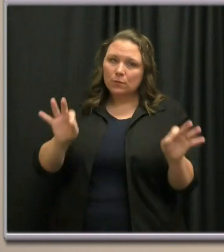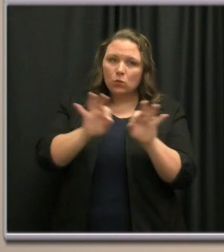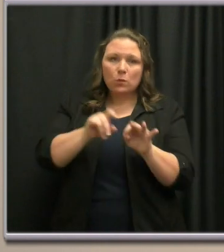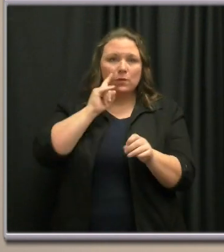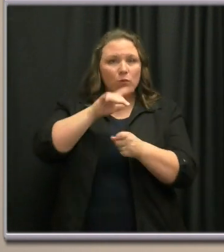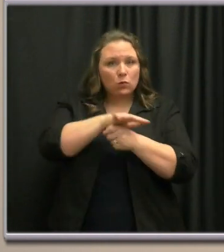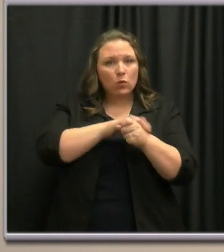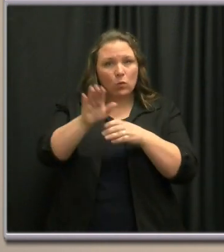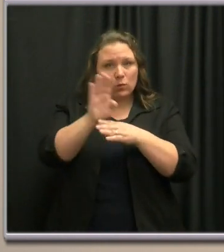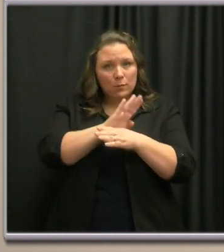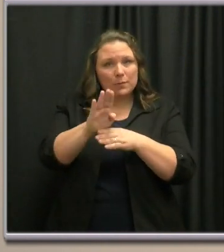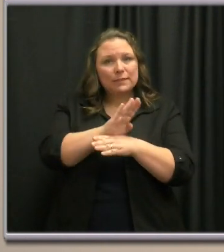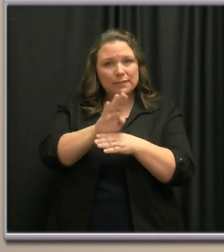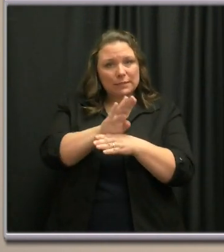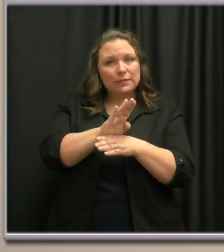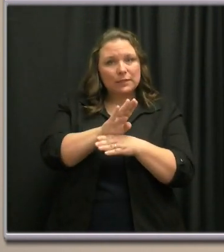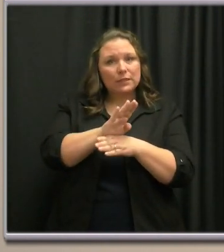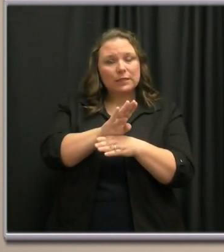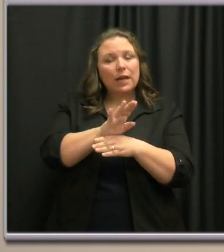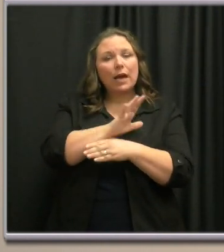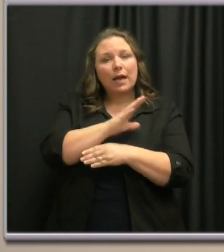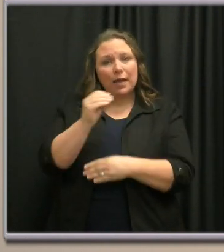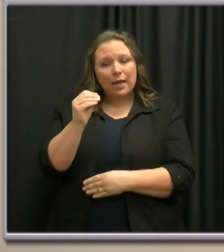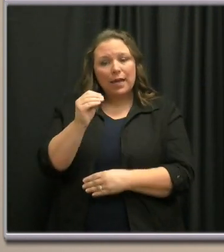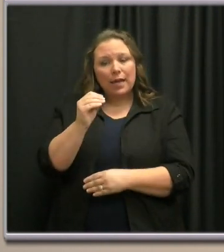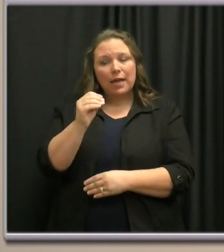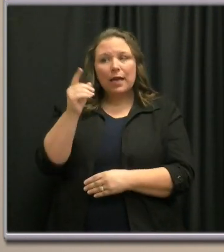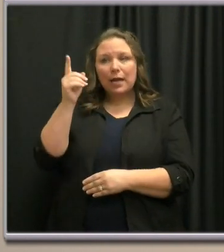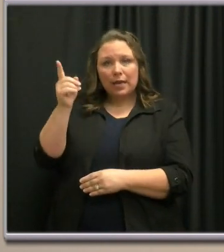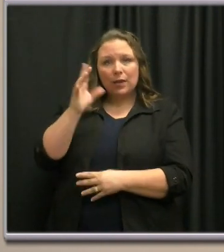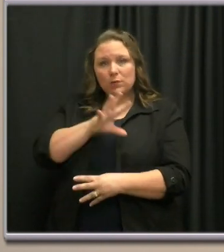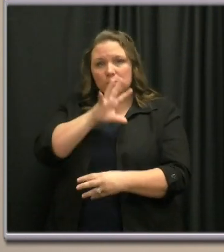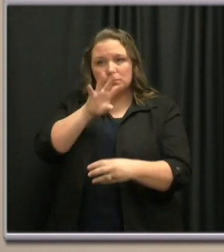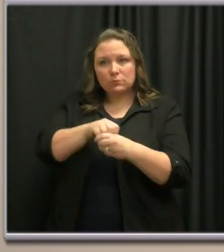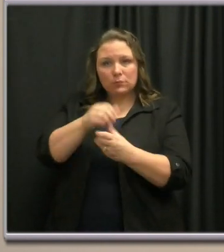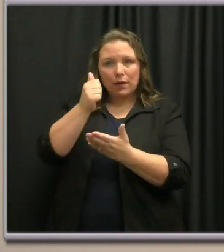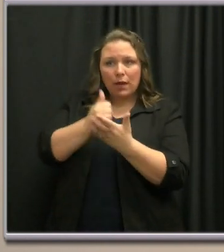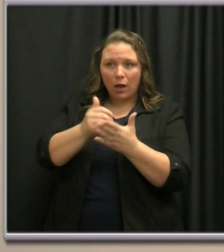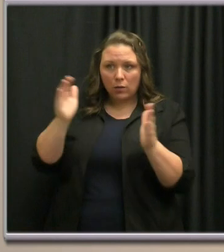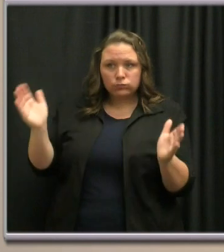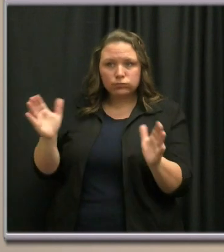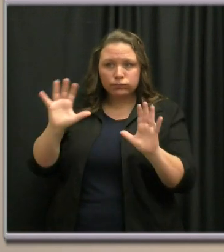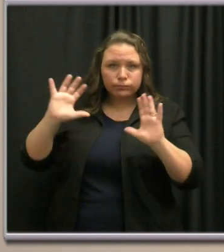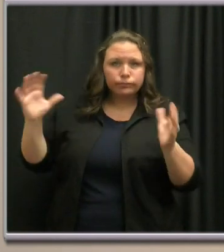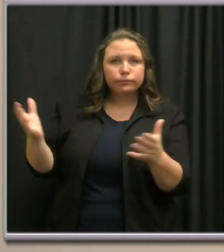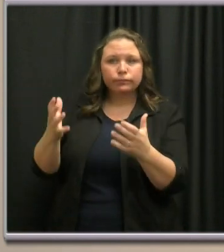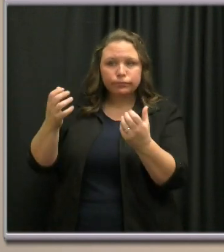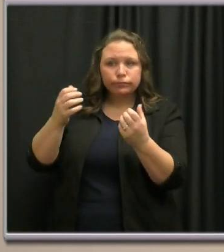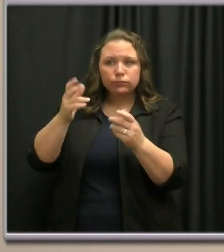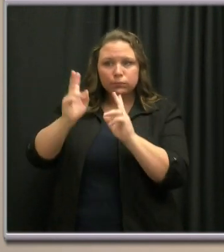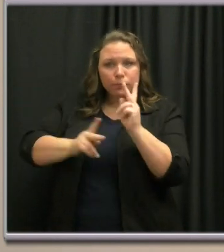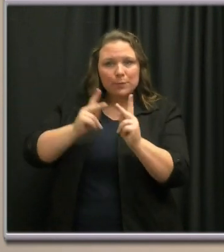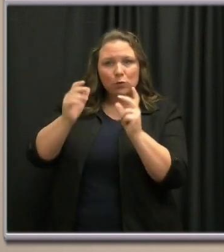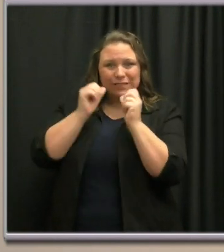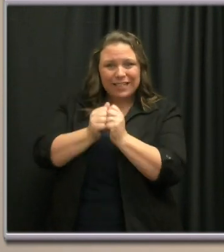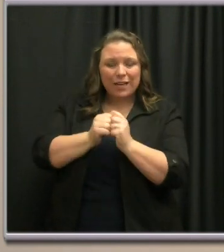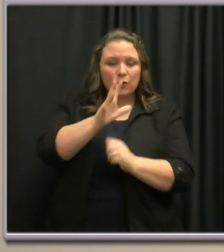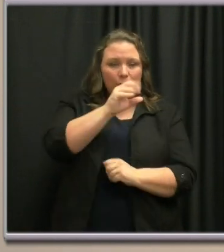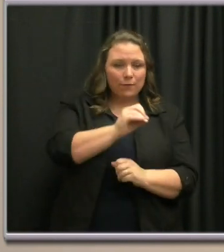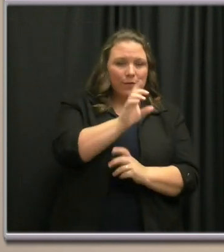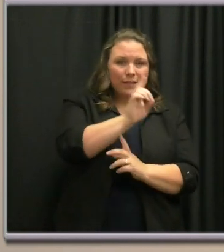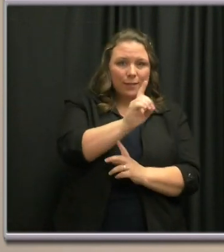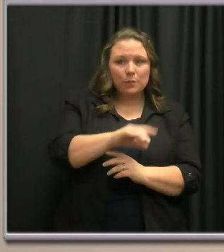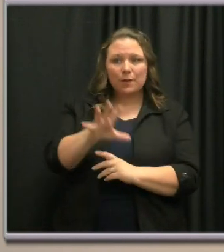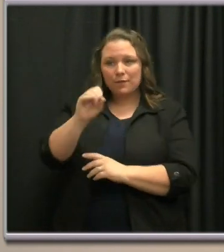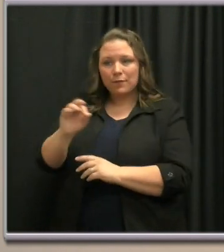local businesses. And he was part of assembling a group of 50 Democrats and 50 Republicans